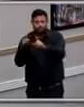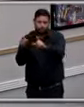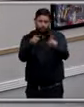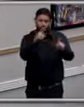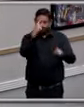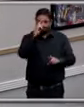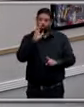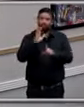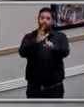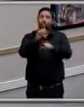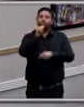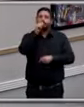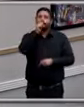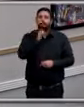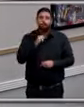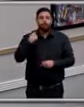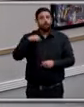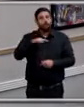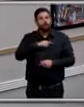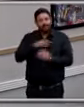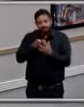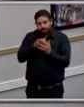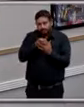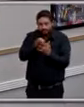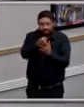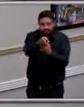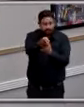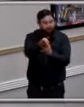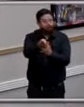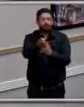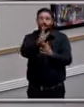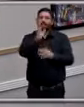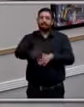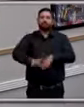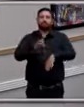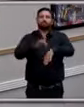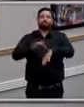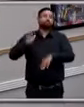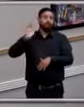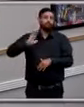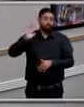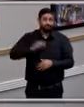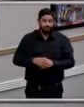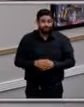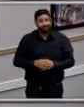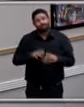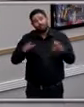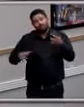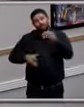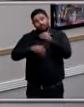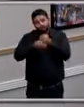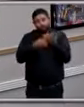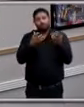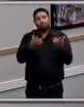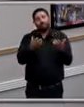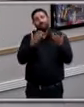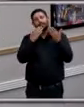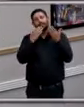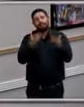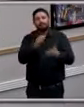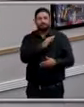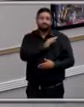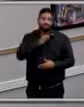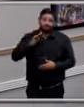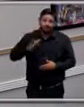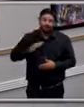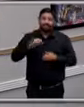all continue to navigate these uncharted waters. In addition, want to thank our staff. Our